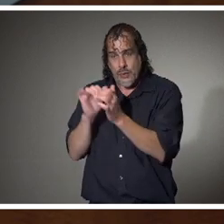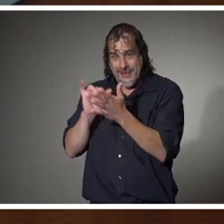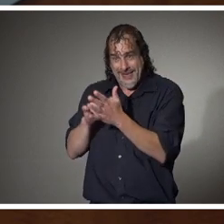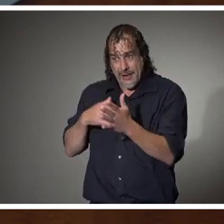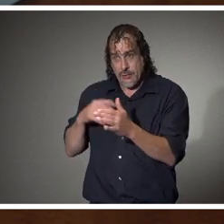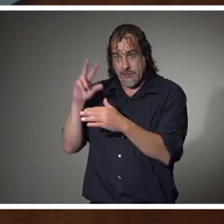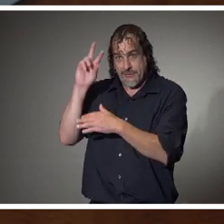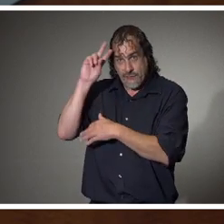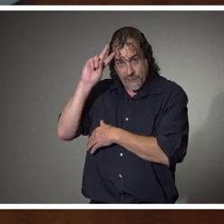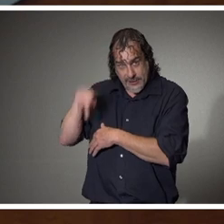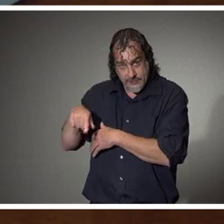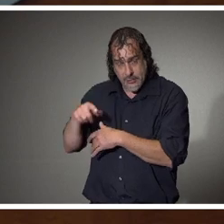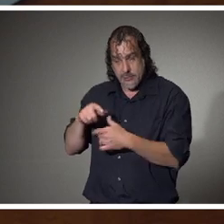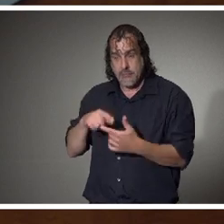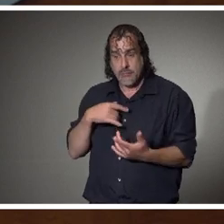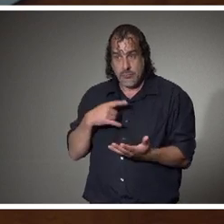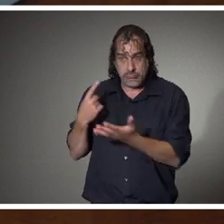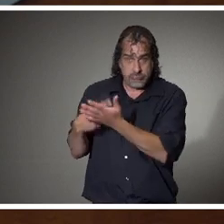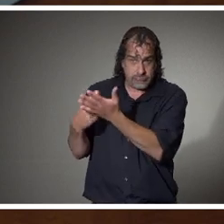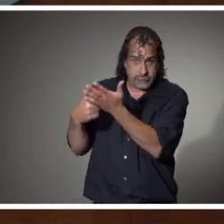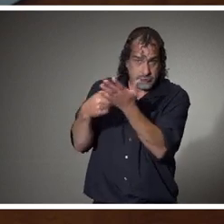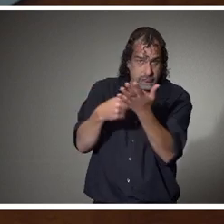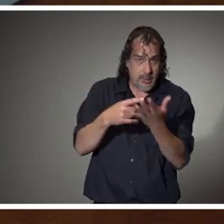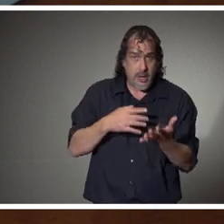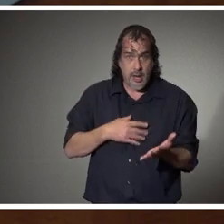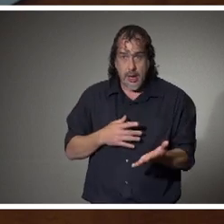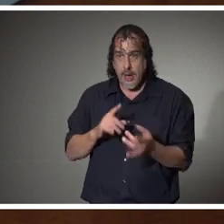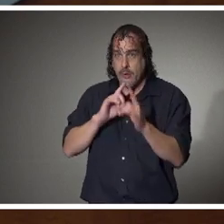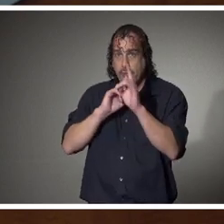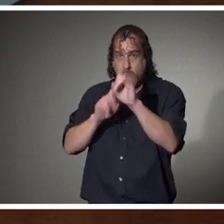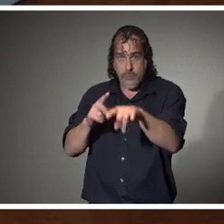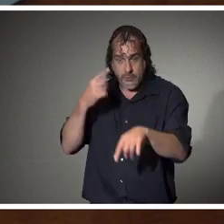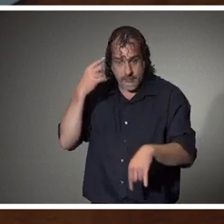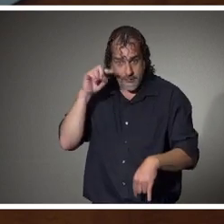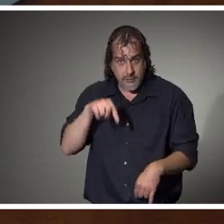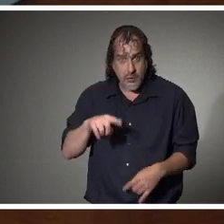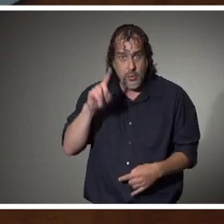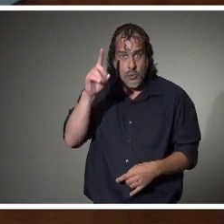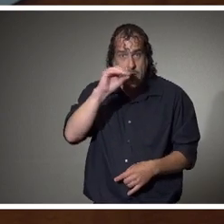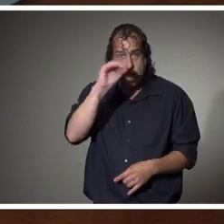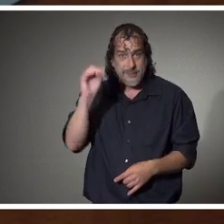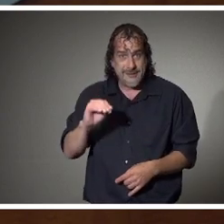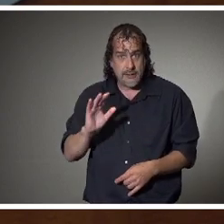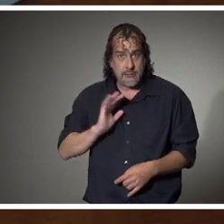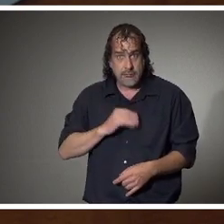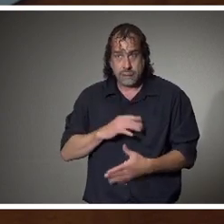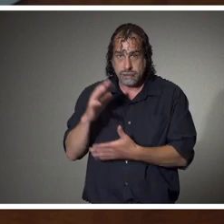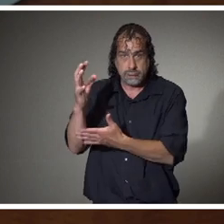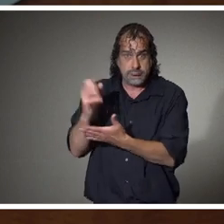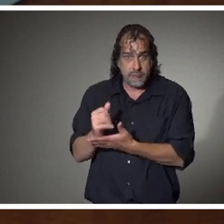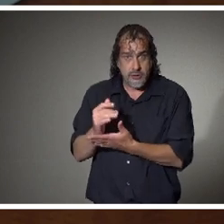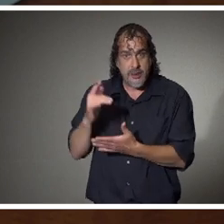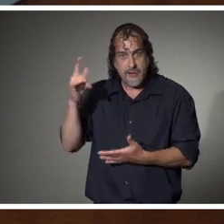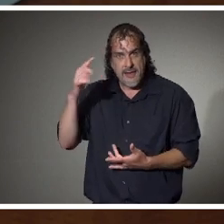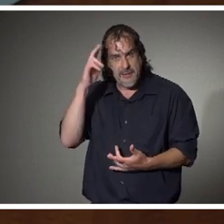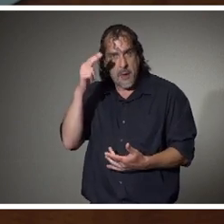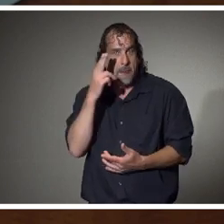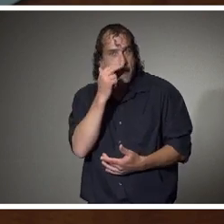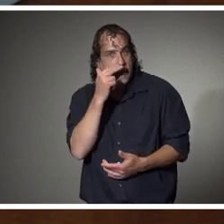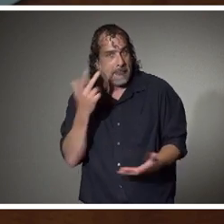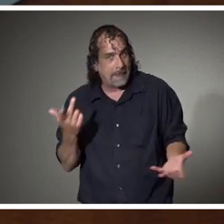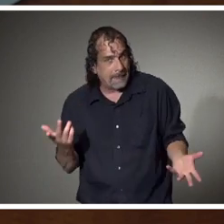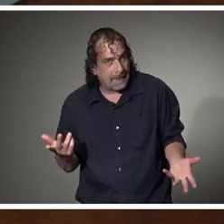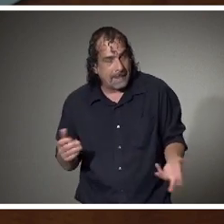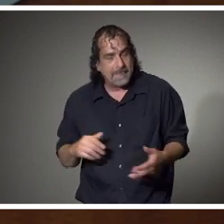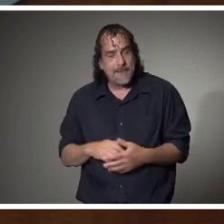Birx and the Admiral go ahead and put in my official order for Mississippi's 1%, our fair share. They thought that was very humorous, or